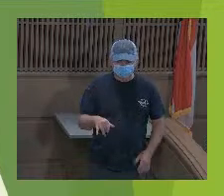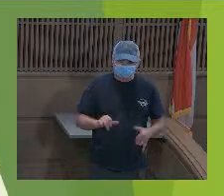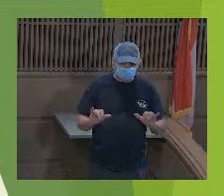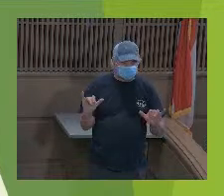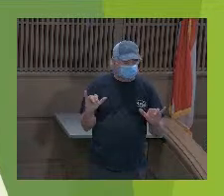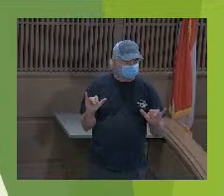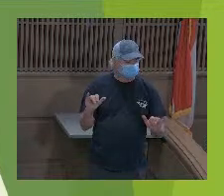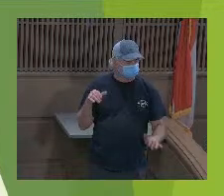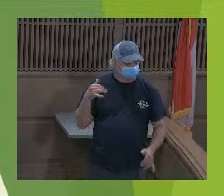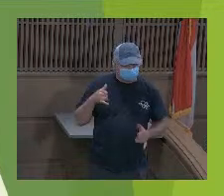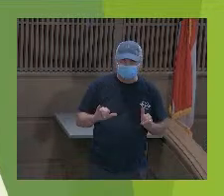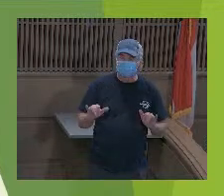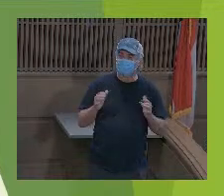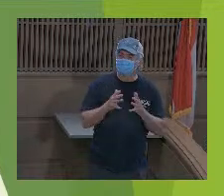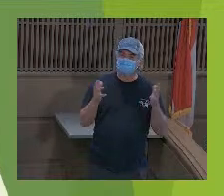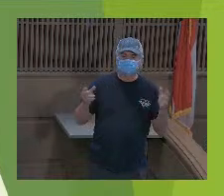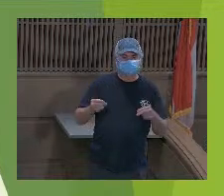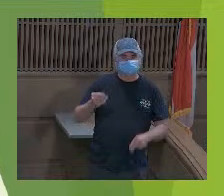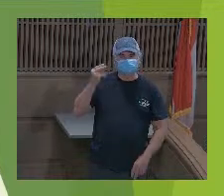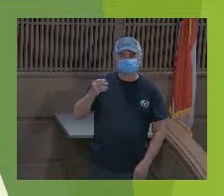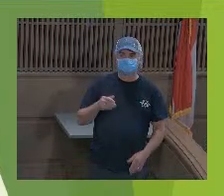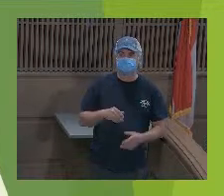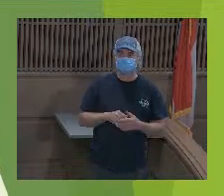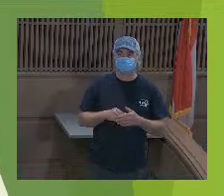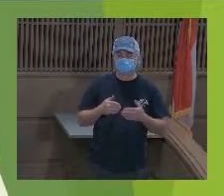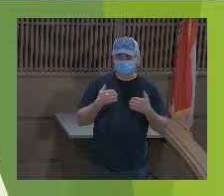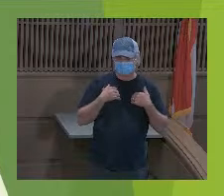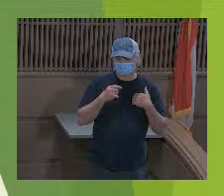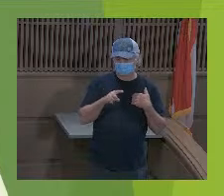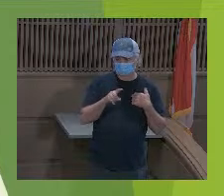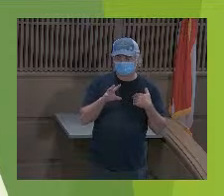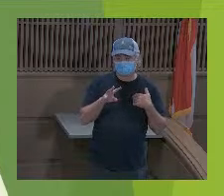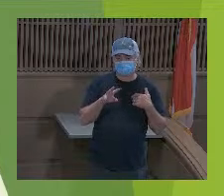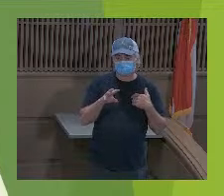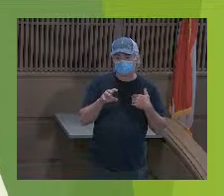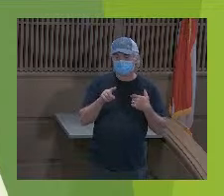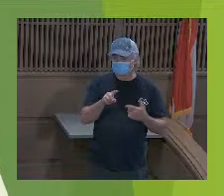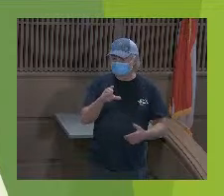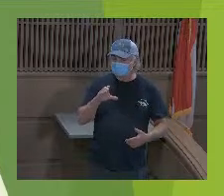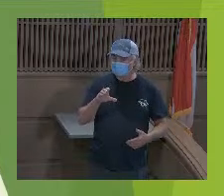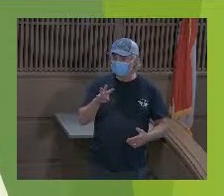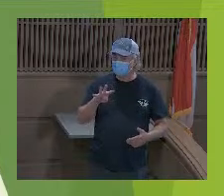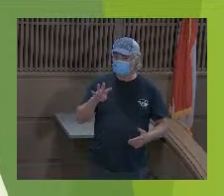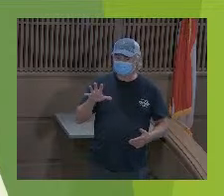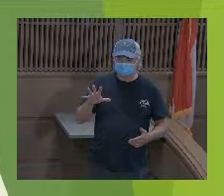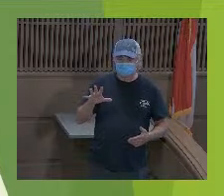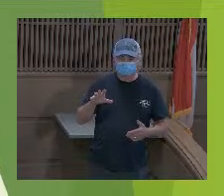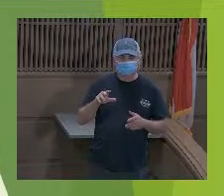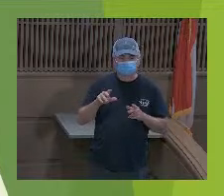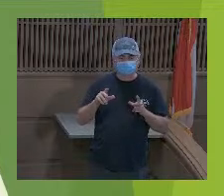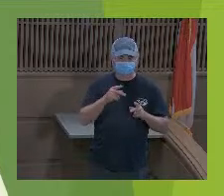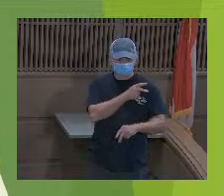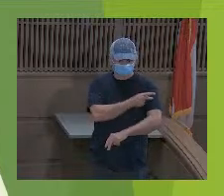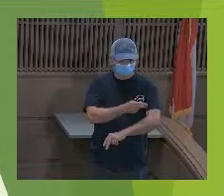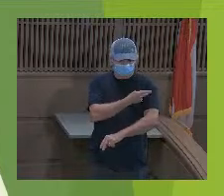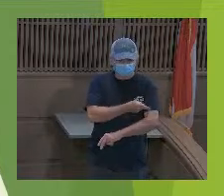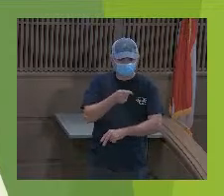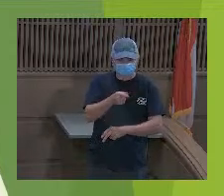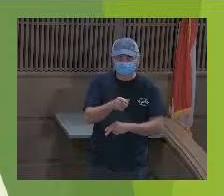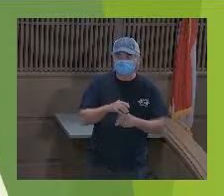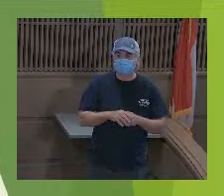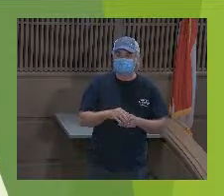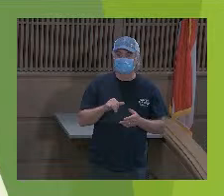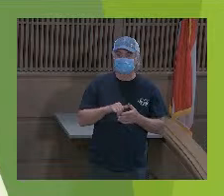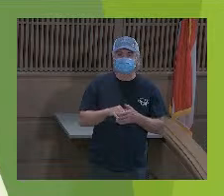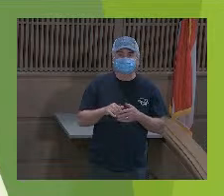If we see we have 145 patients in the two local hospitals, that is far beyond